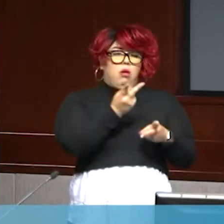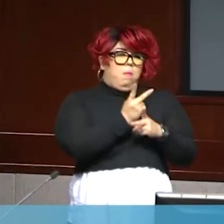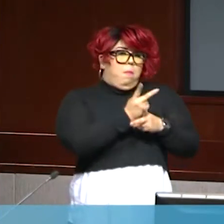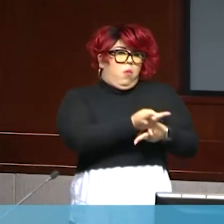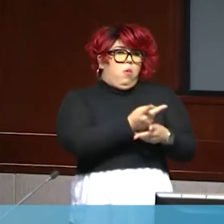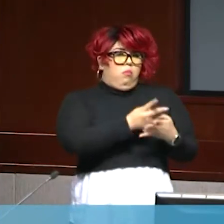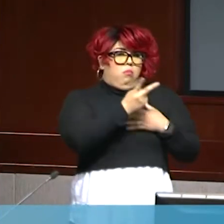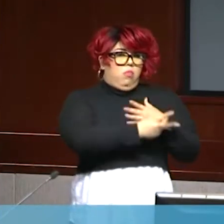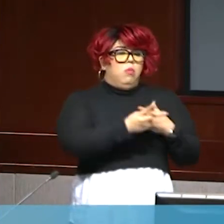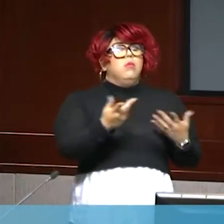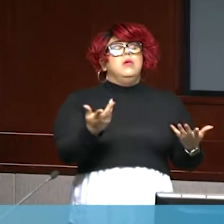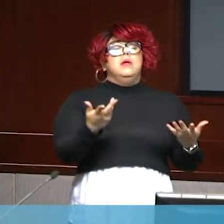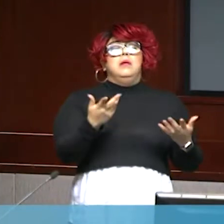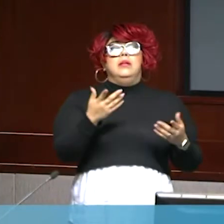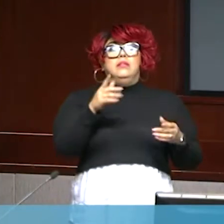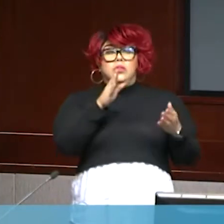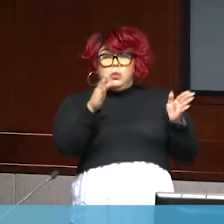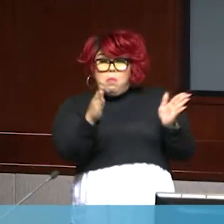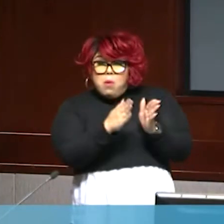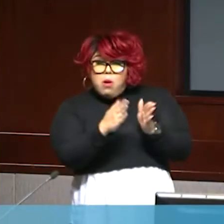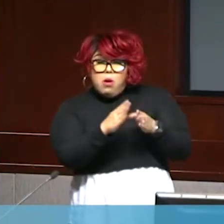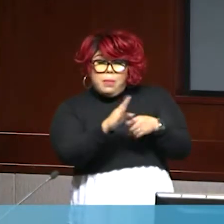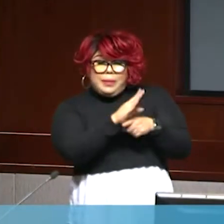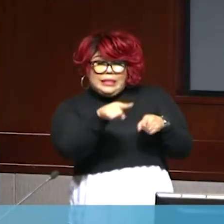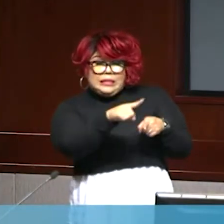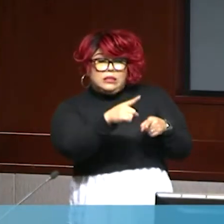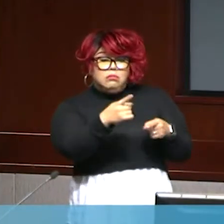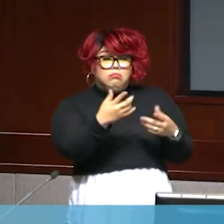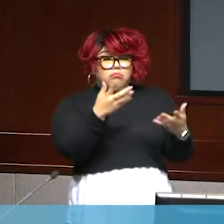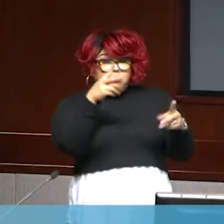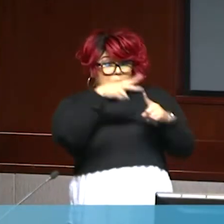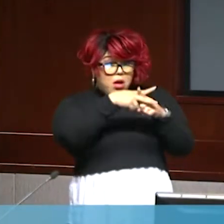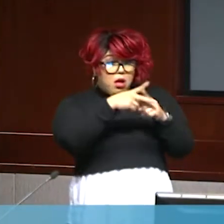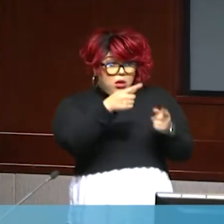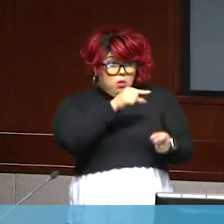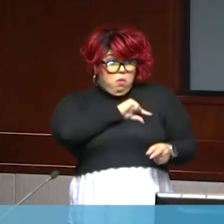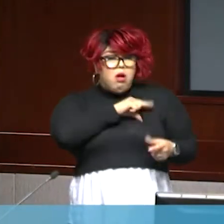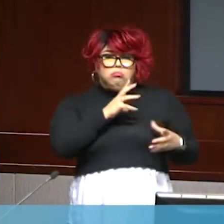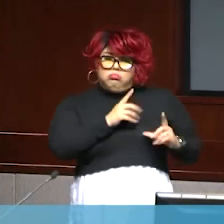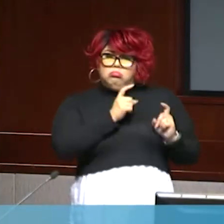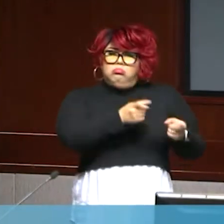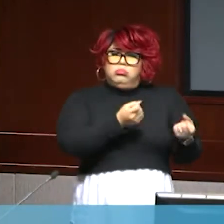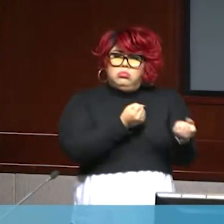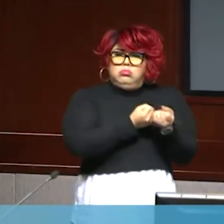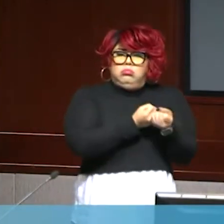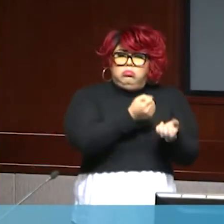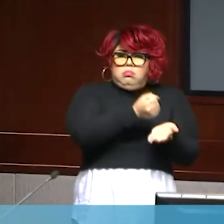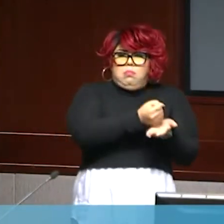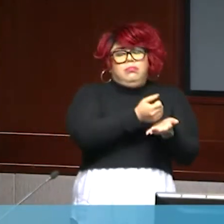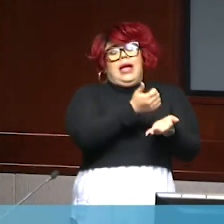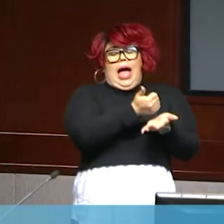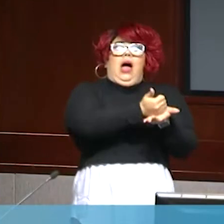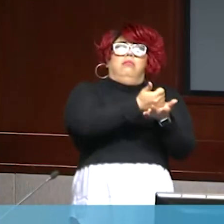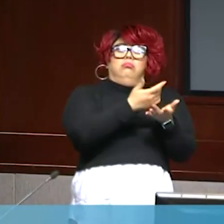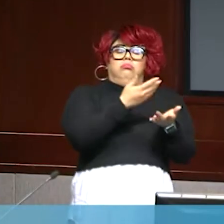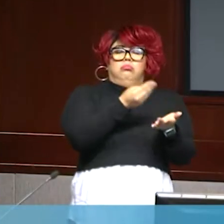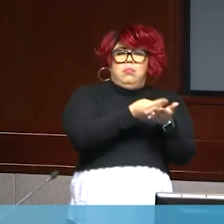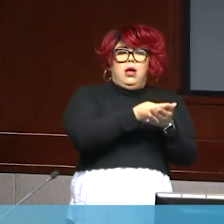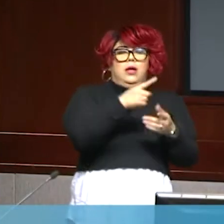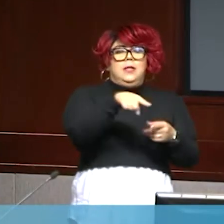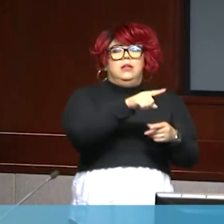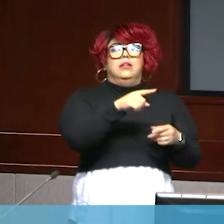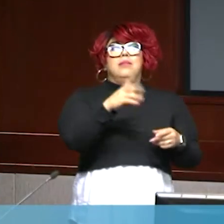where we're targeting small businesses that qualify in the community. These are businesses that have been listed